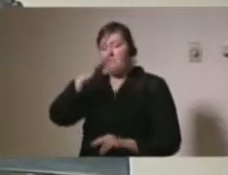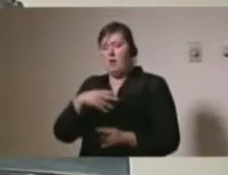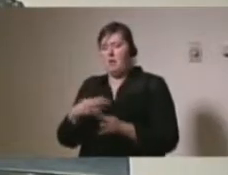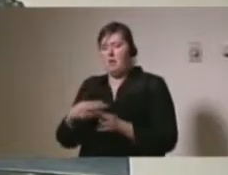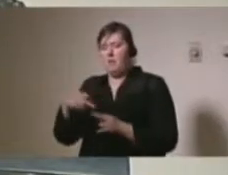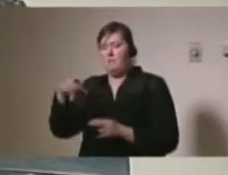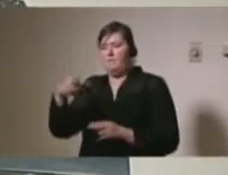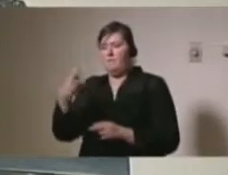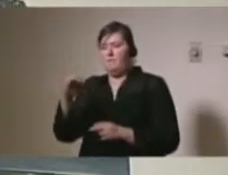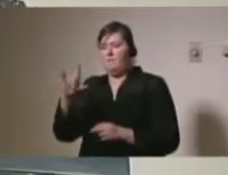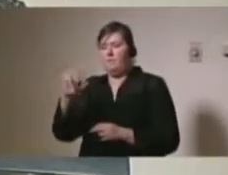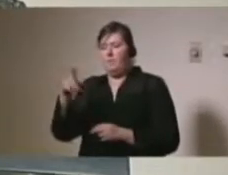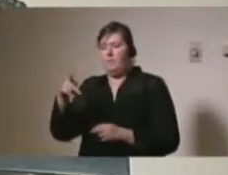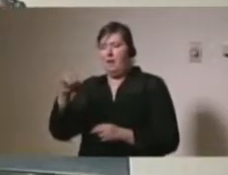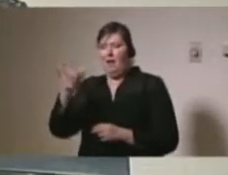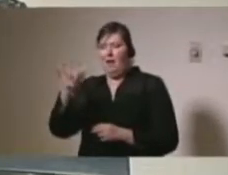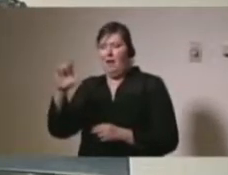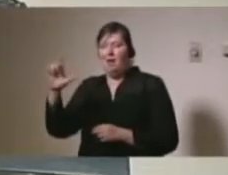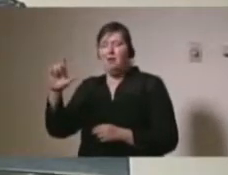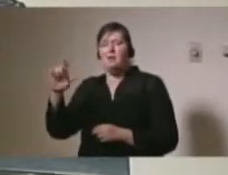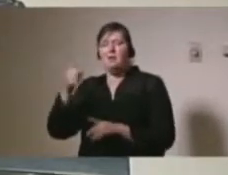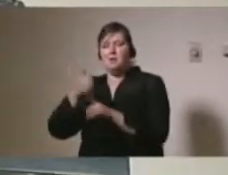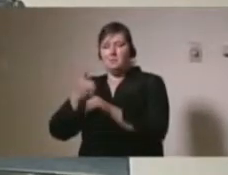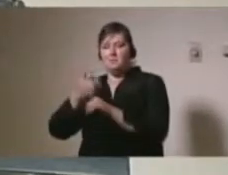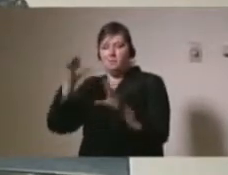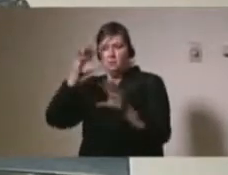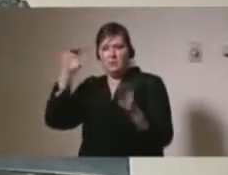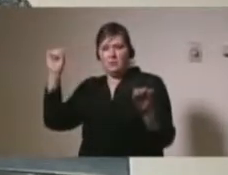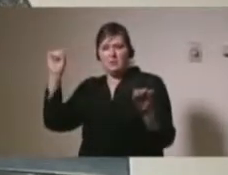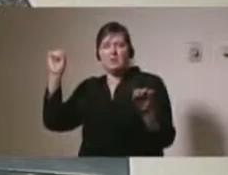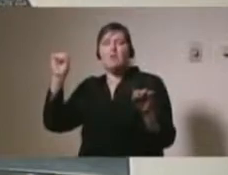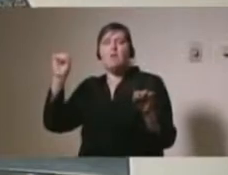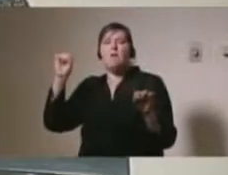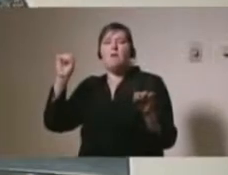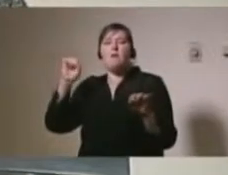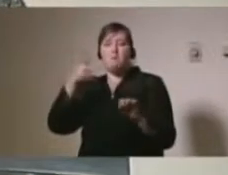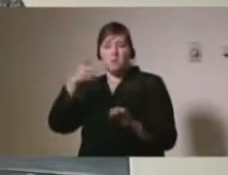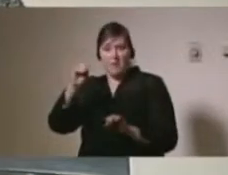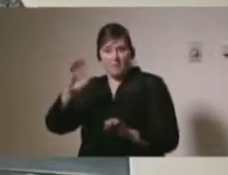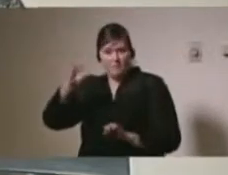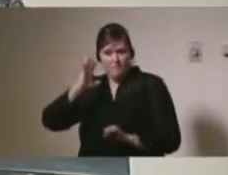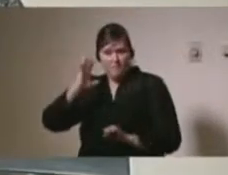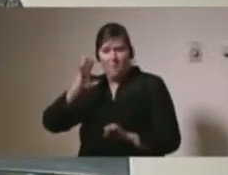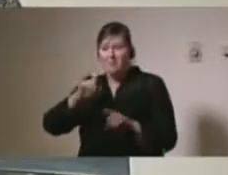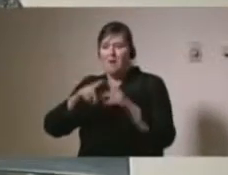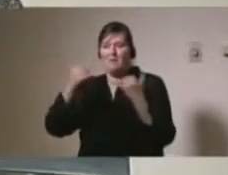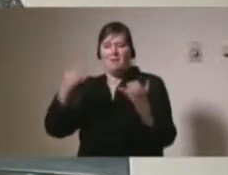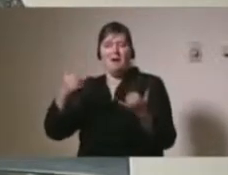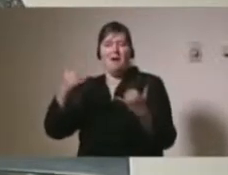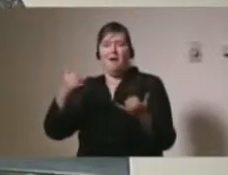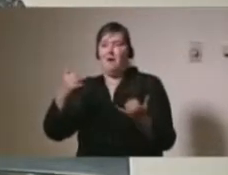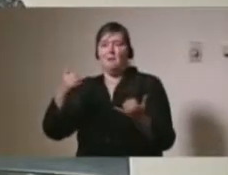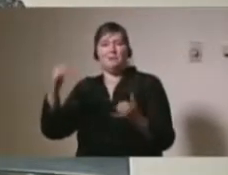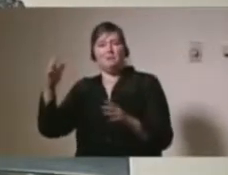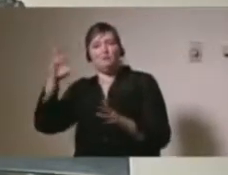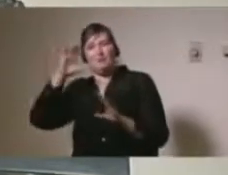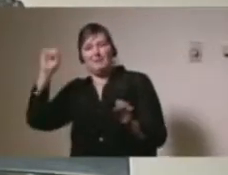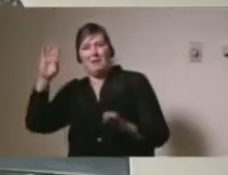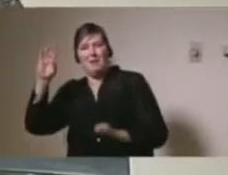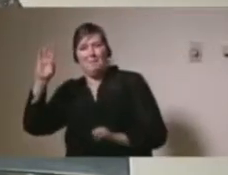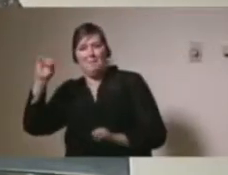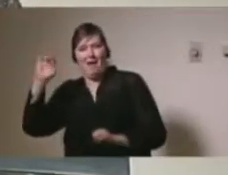and now he's president of the network. So we have many bankers who become members of management.